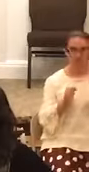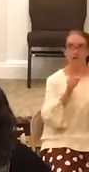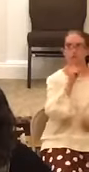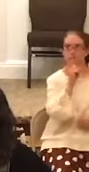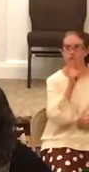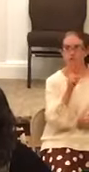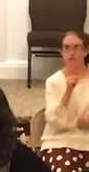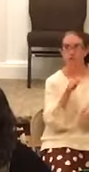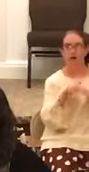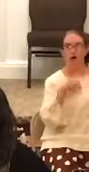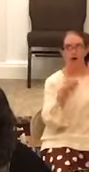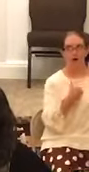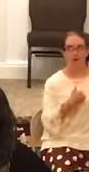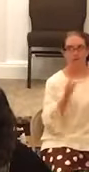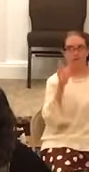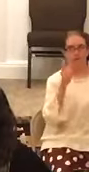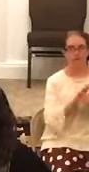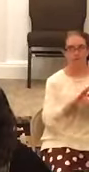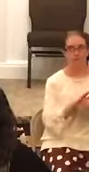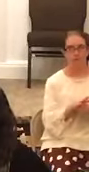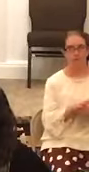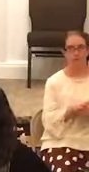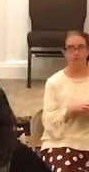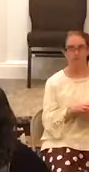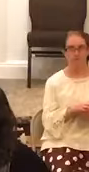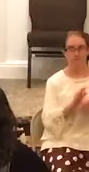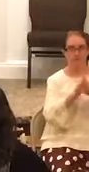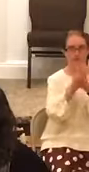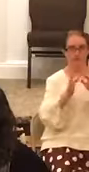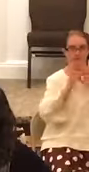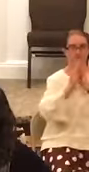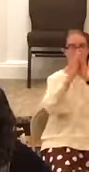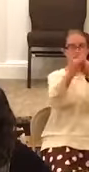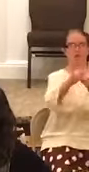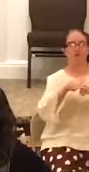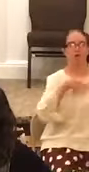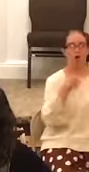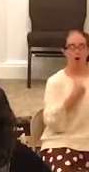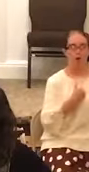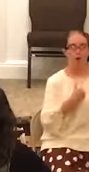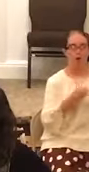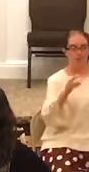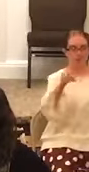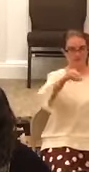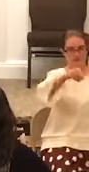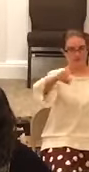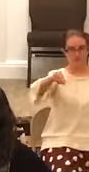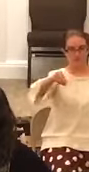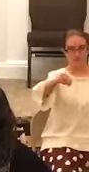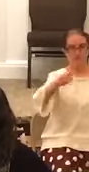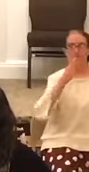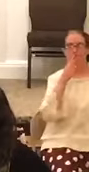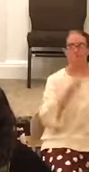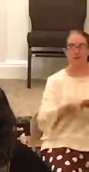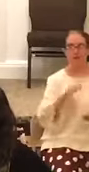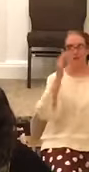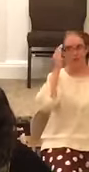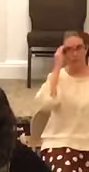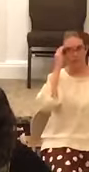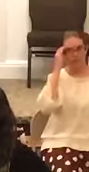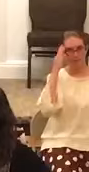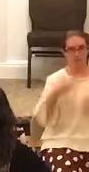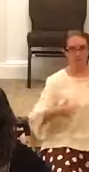true heart in full assurance of faith, having our hearts sprinkled from an evil conscience and